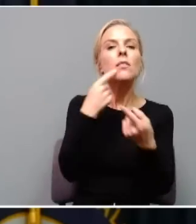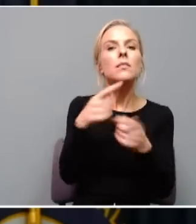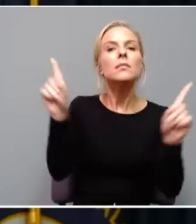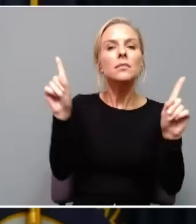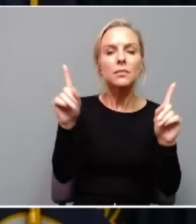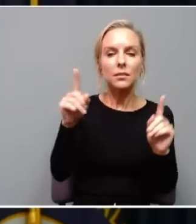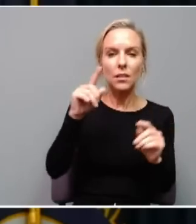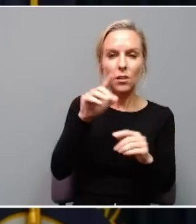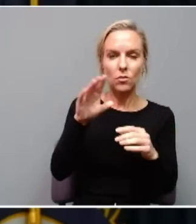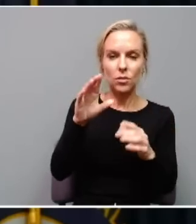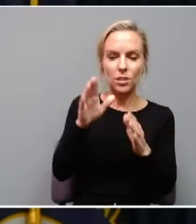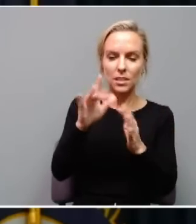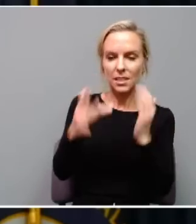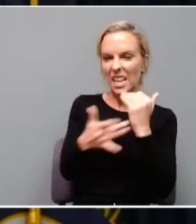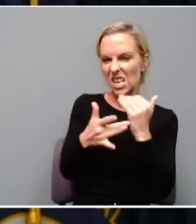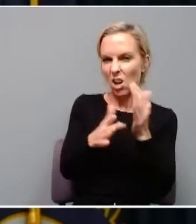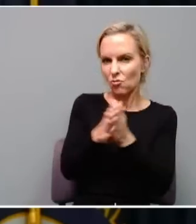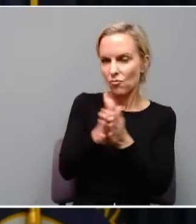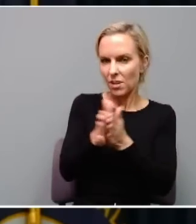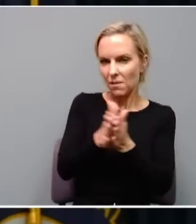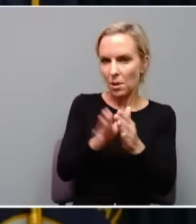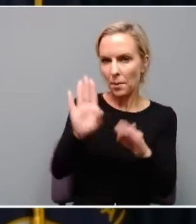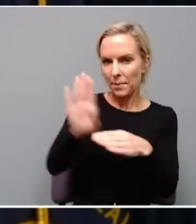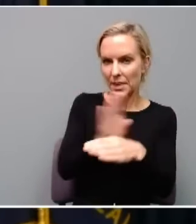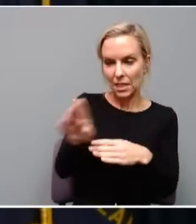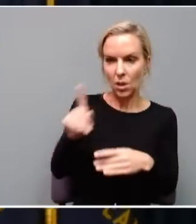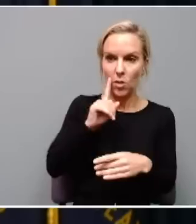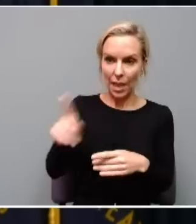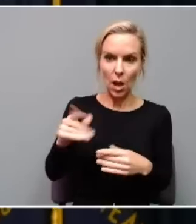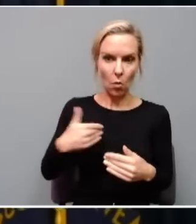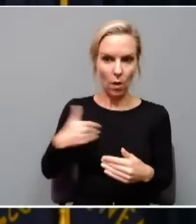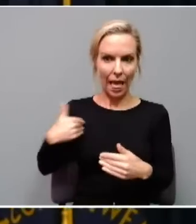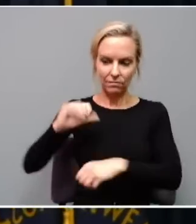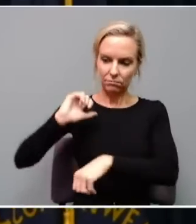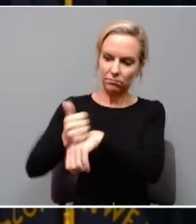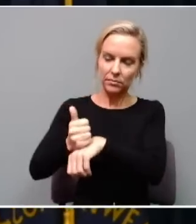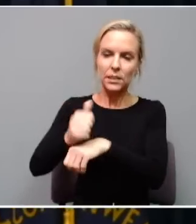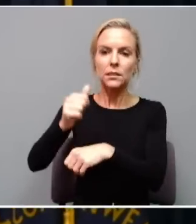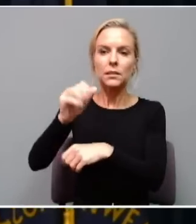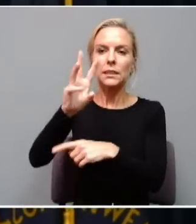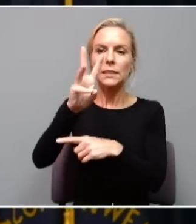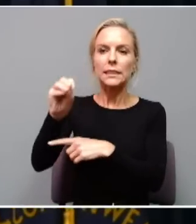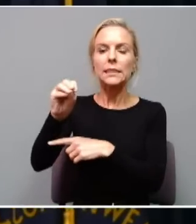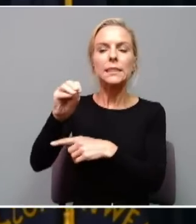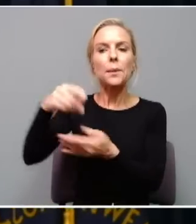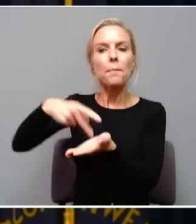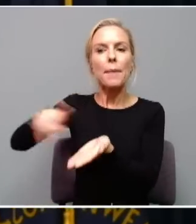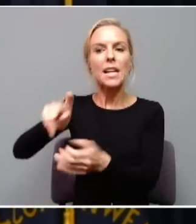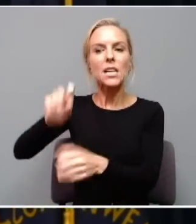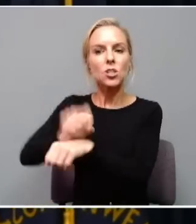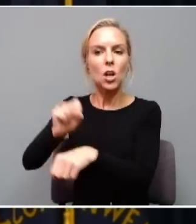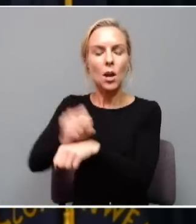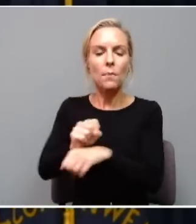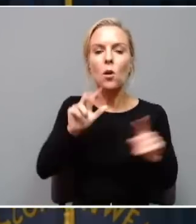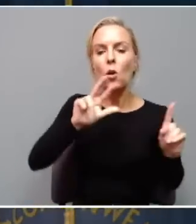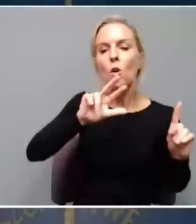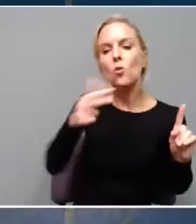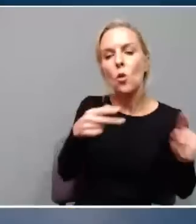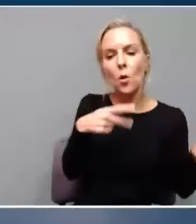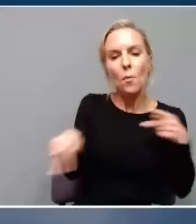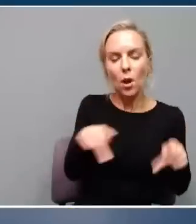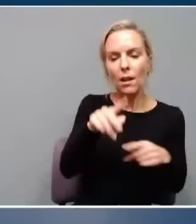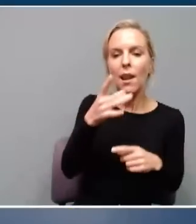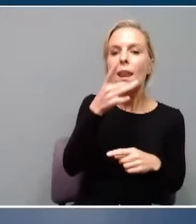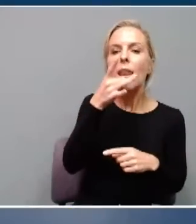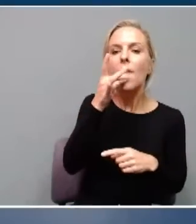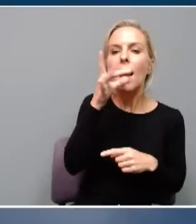going to create more than 60 good-paying jobs in Northern Kentucky. Yesterday, I announced that third-party logistics firm Lighthouse